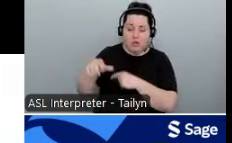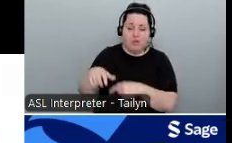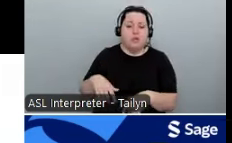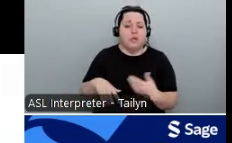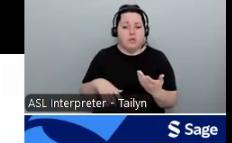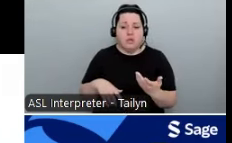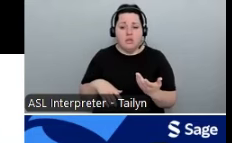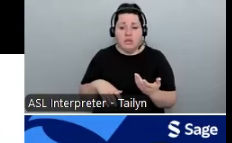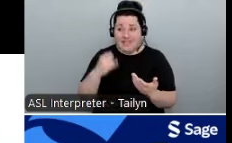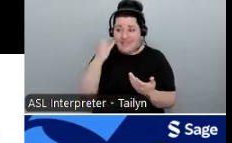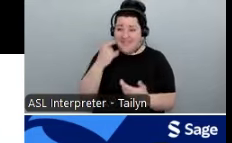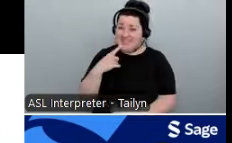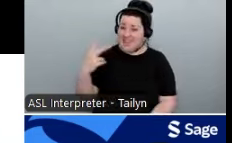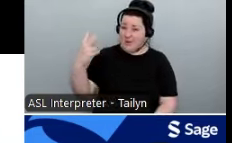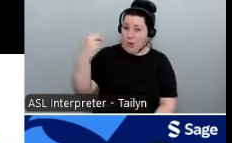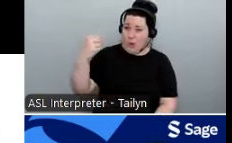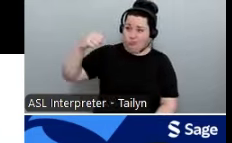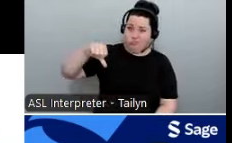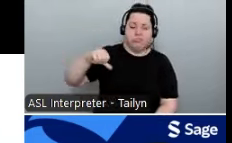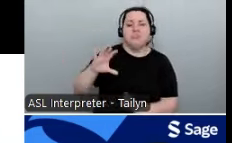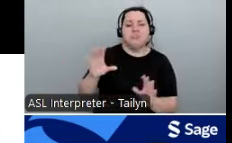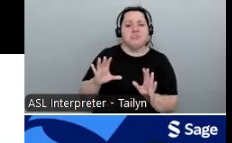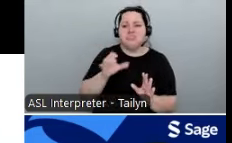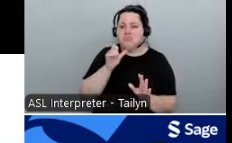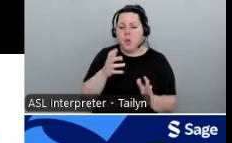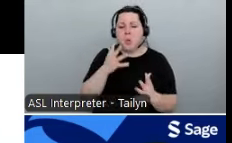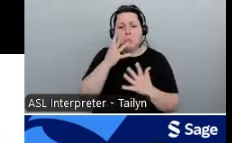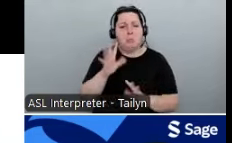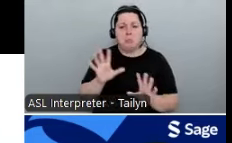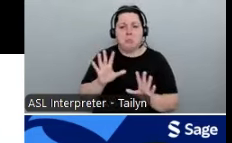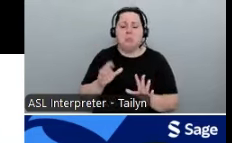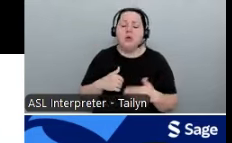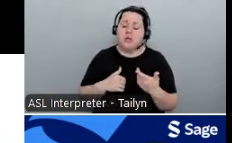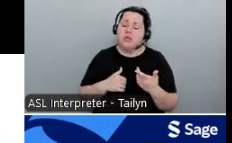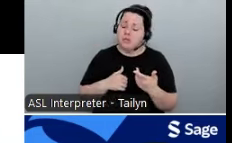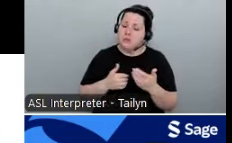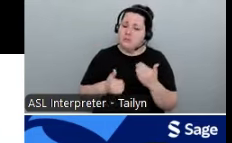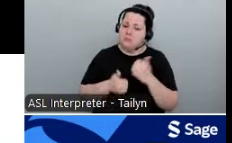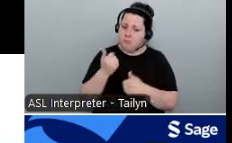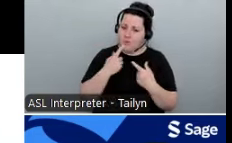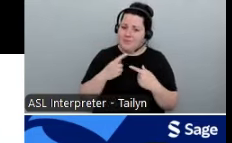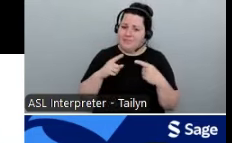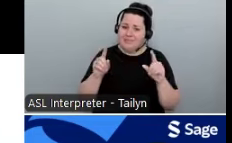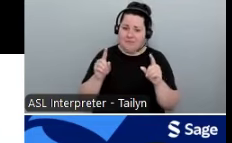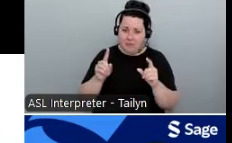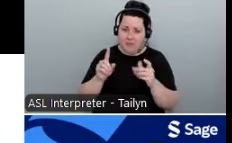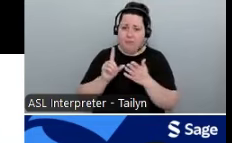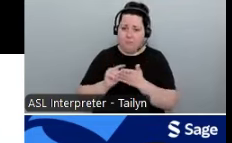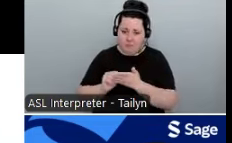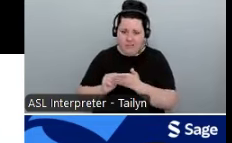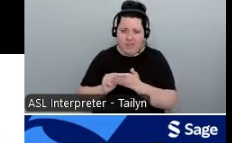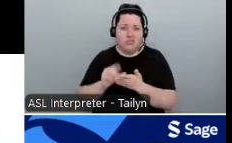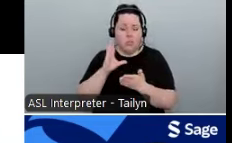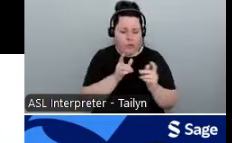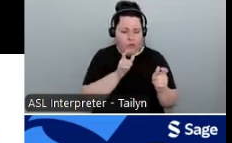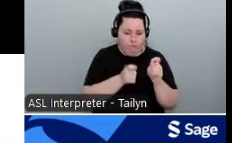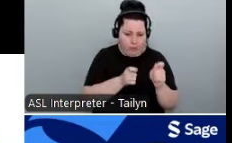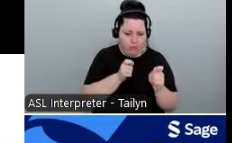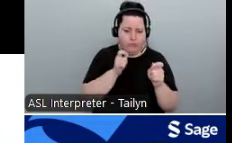discouraged by rejection. Most successful publications go through revisions before